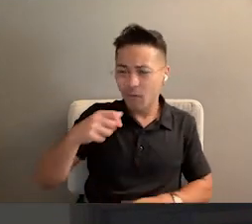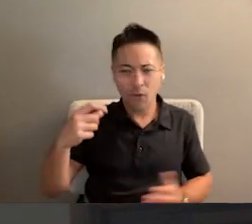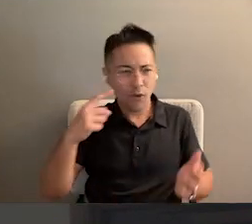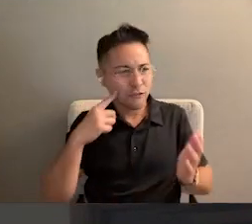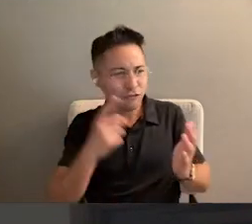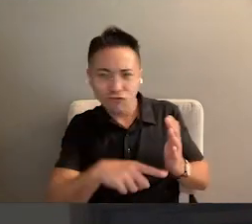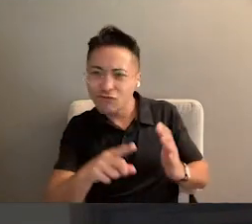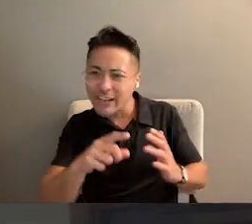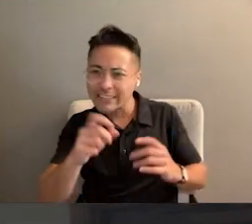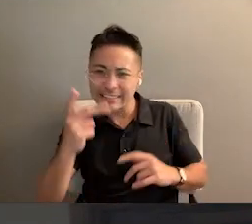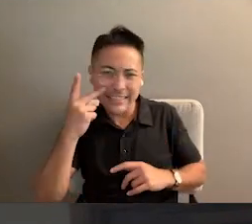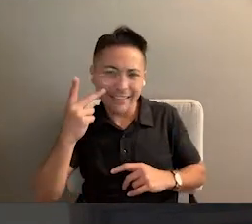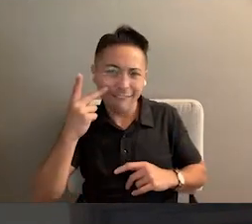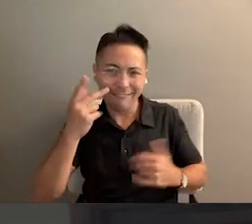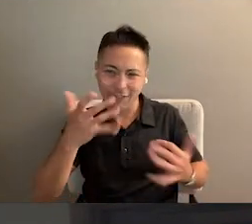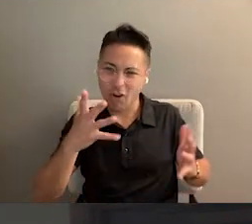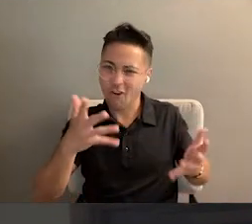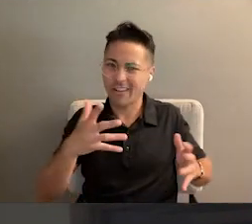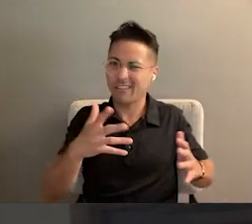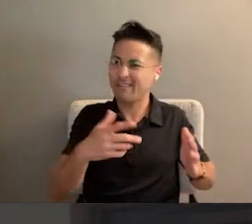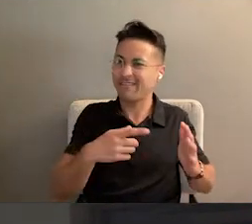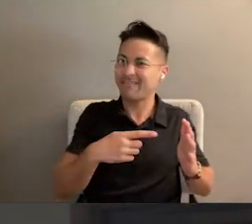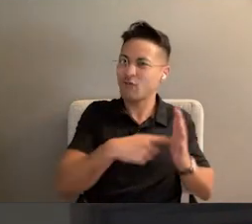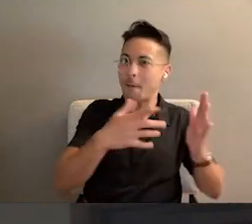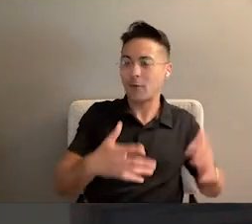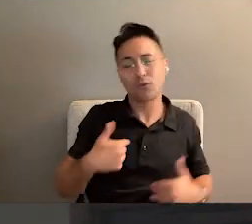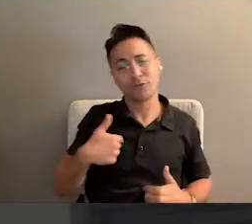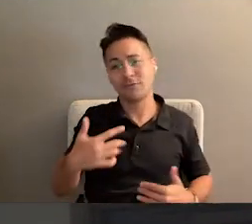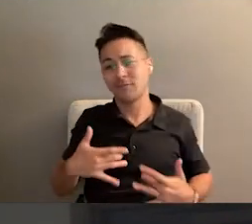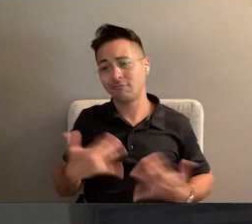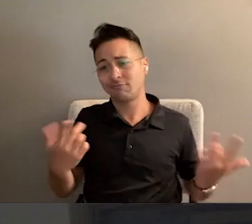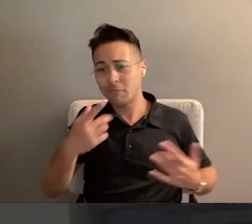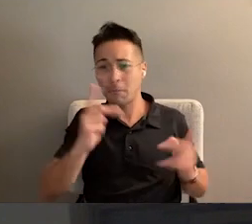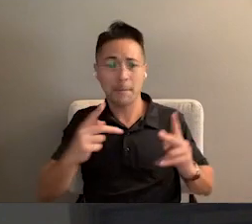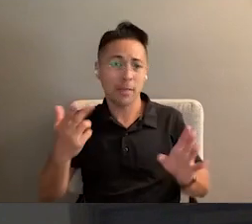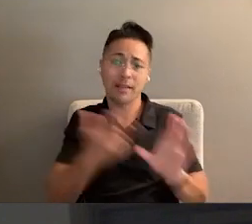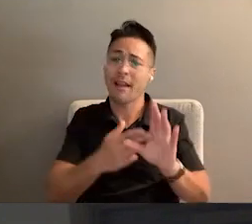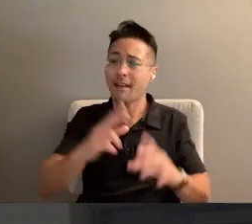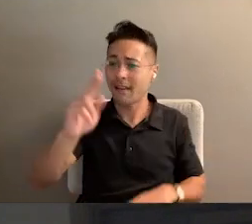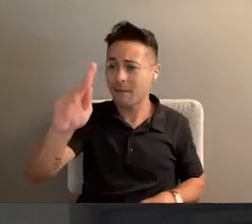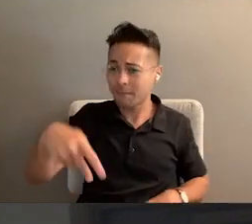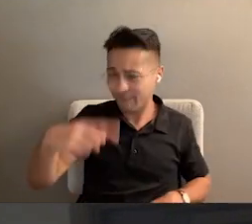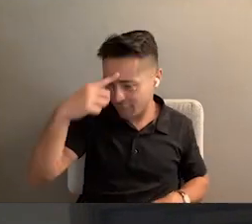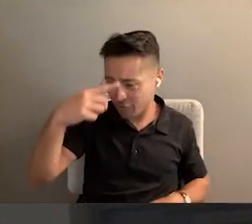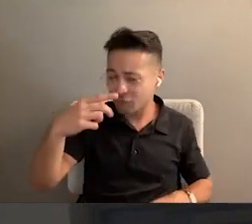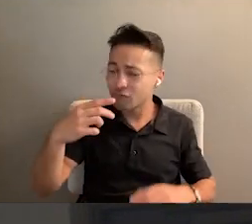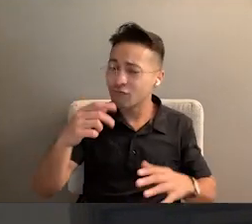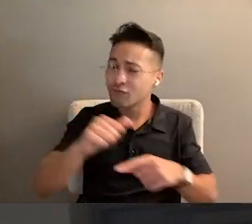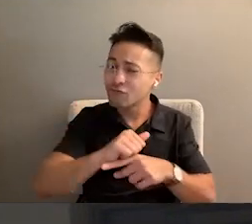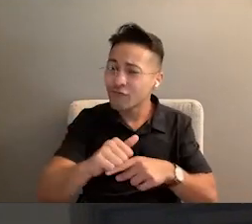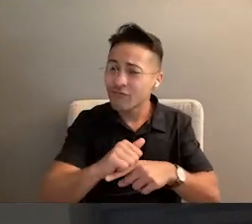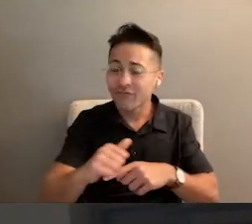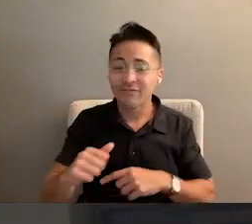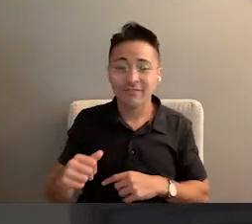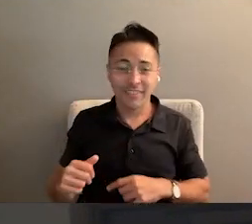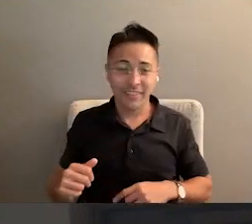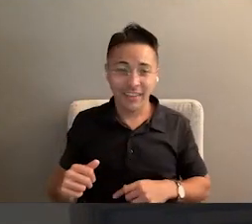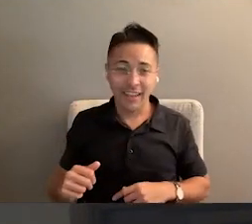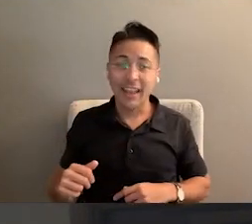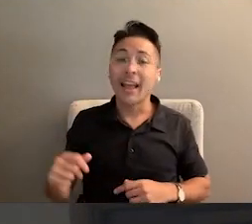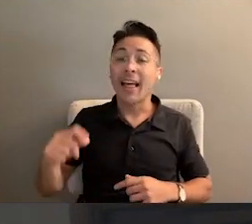don't even know. Half the time, we don't even check to see if you're an existing representative or not. All right? We're just happy people are signing up for